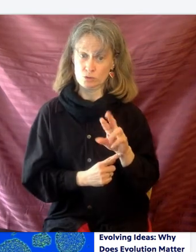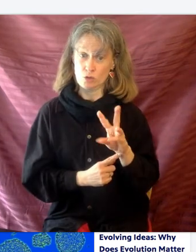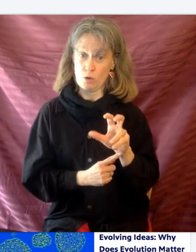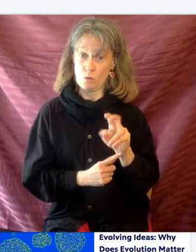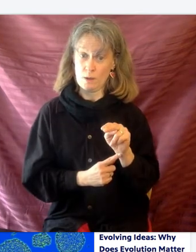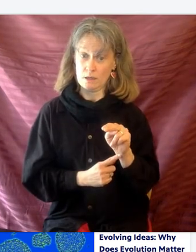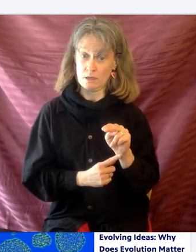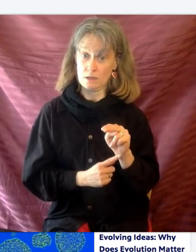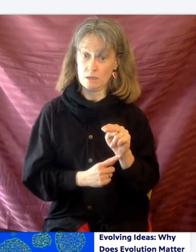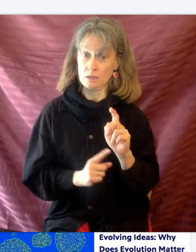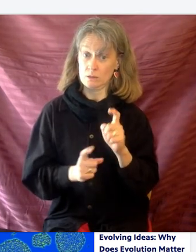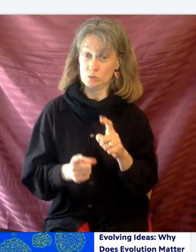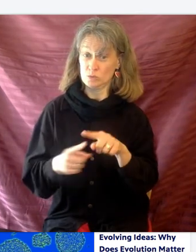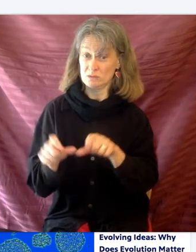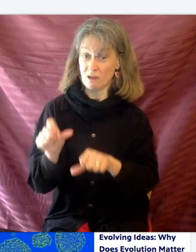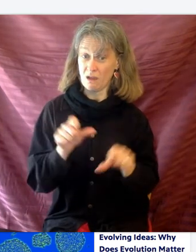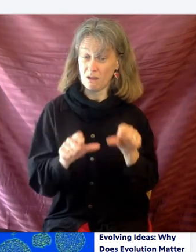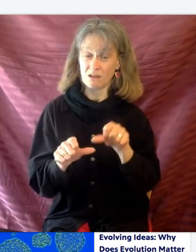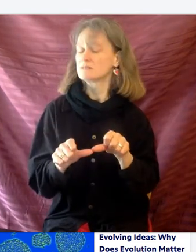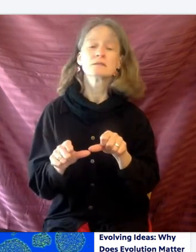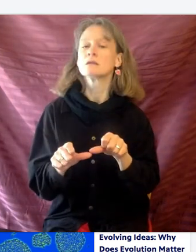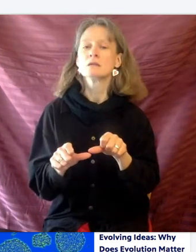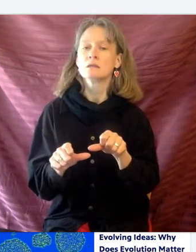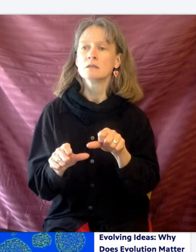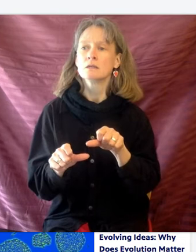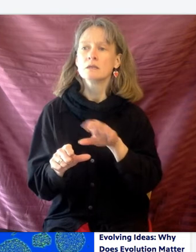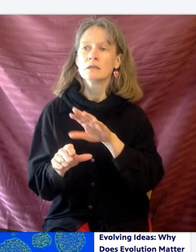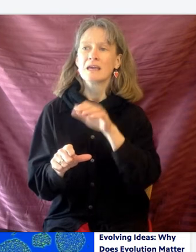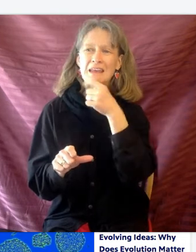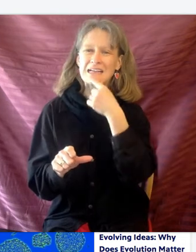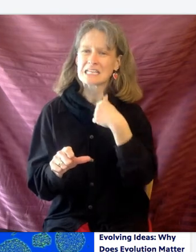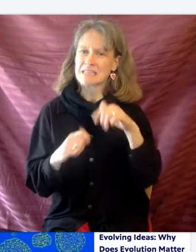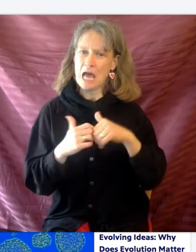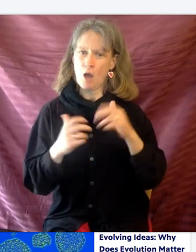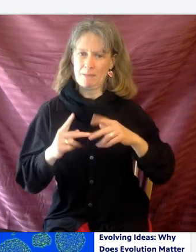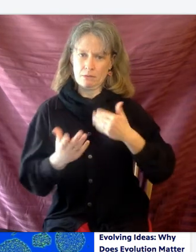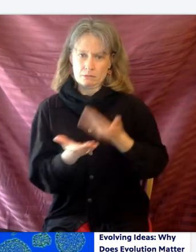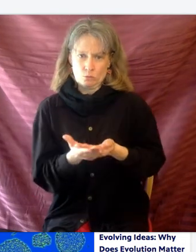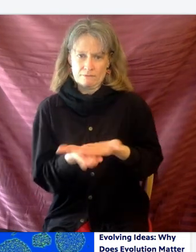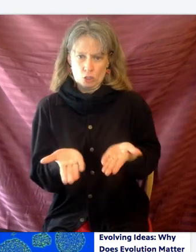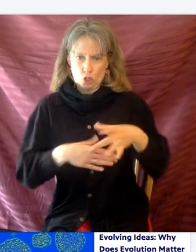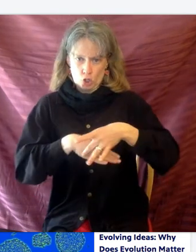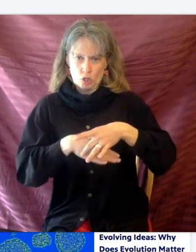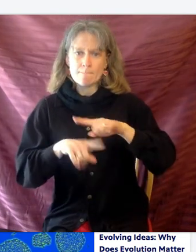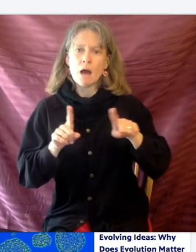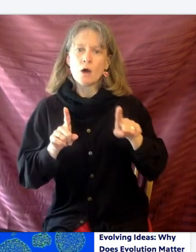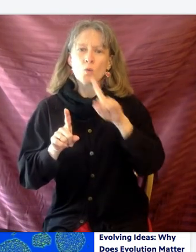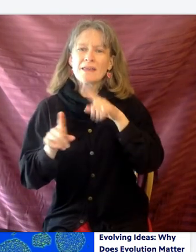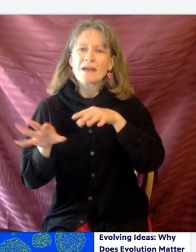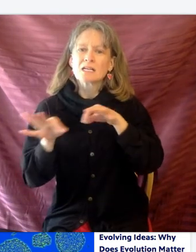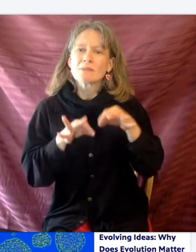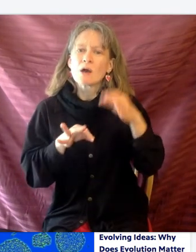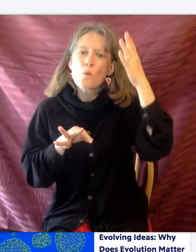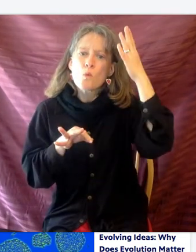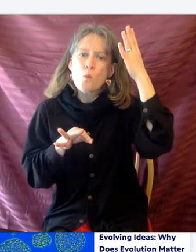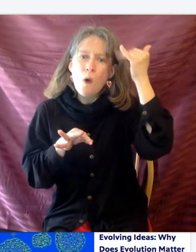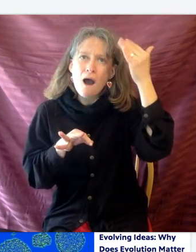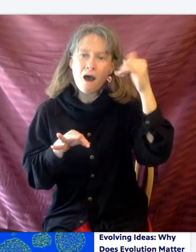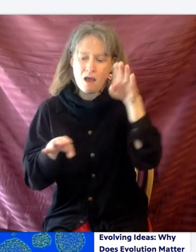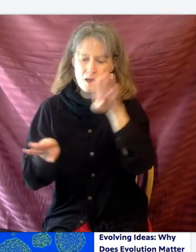seldom appreciated is he didn't just tell us how we got here. He told us, in a sense, why biology makes